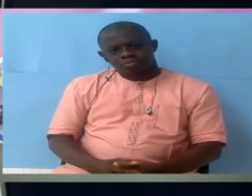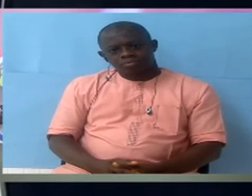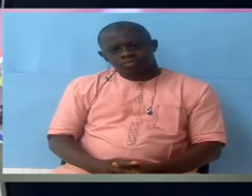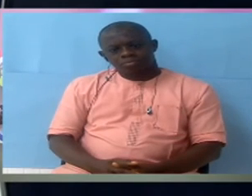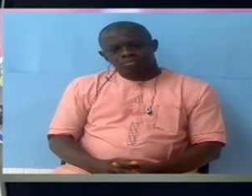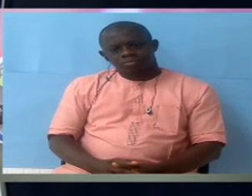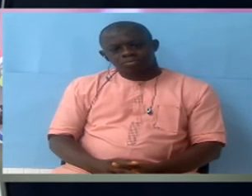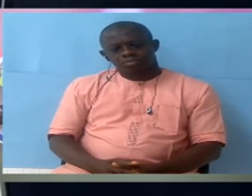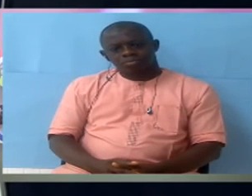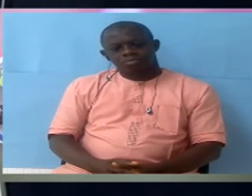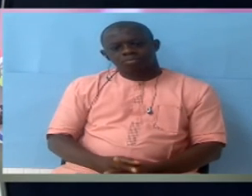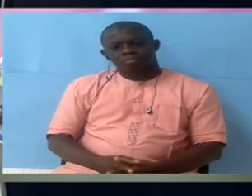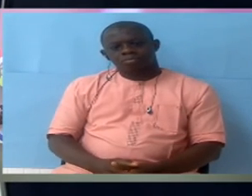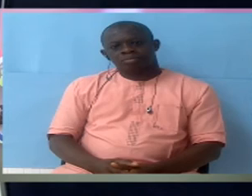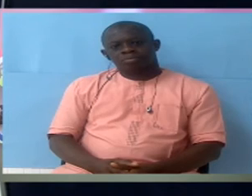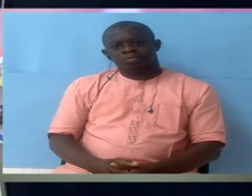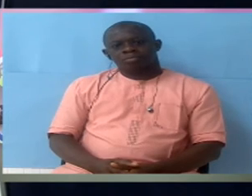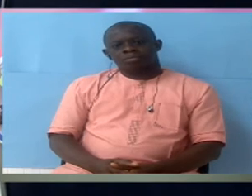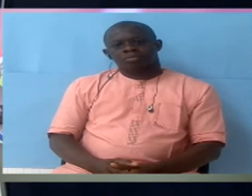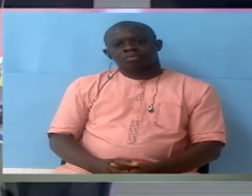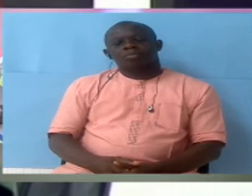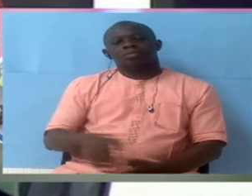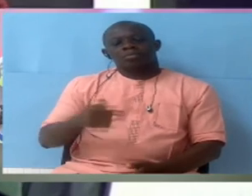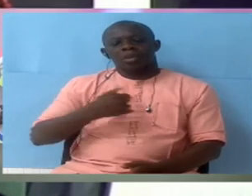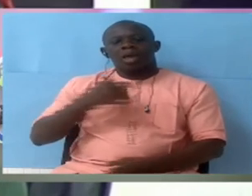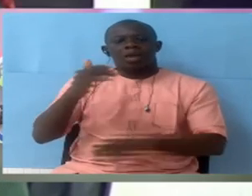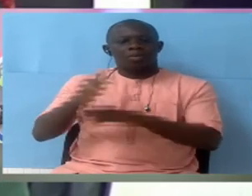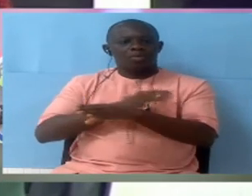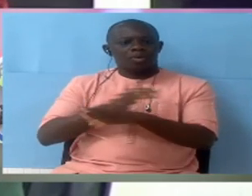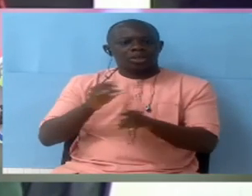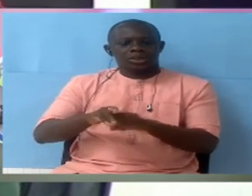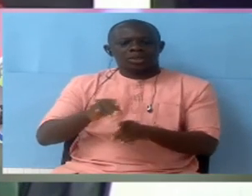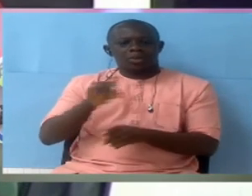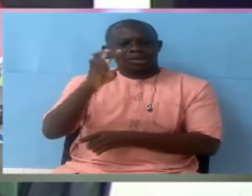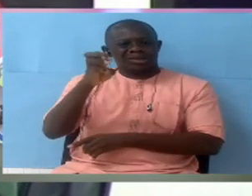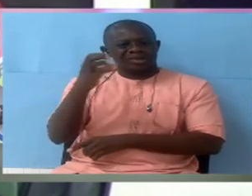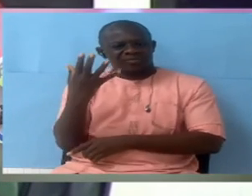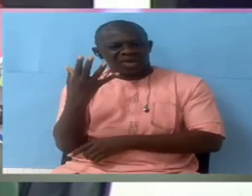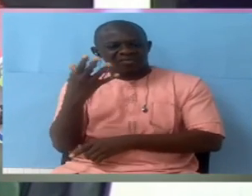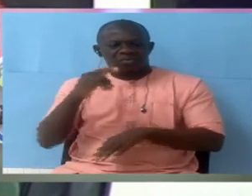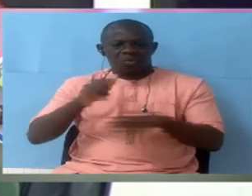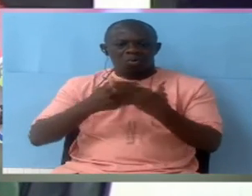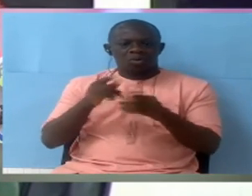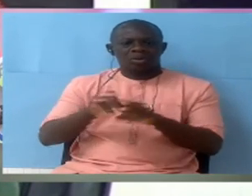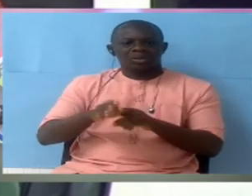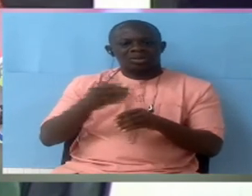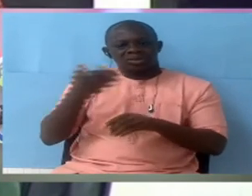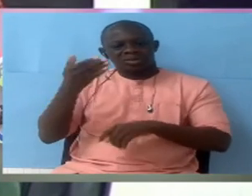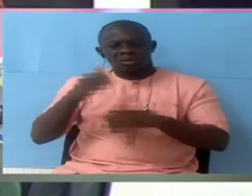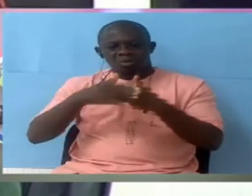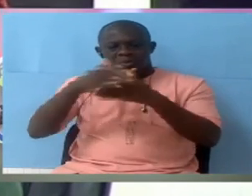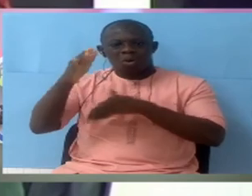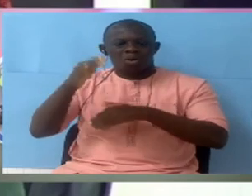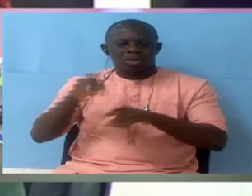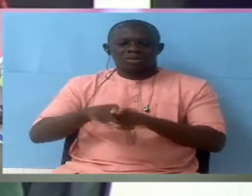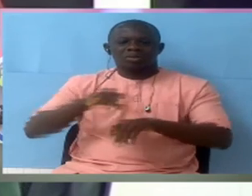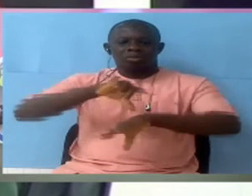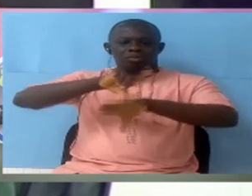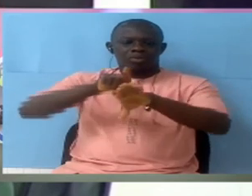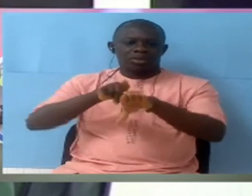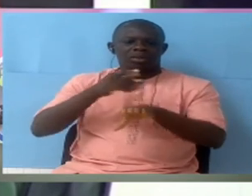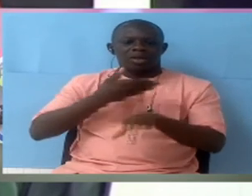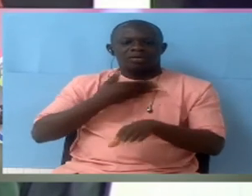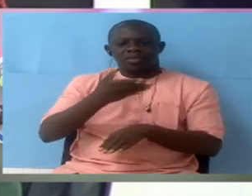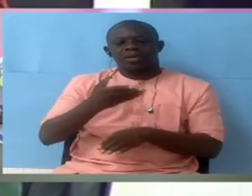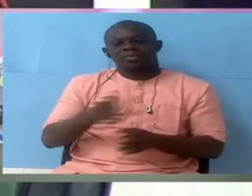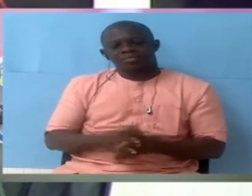I was there roughly 35 this time to 40 minutes. Wala neka digante fanwere minute ak juroom be fan ñeneen fukki